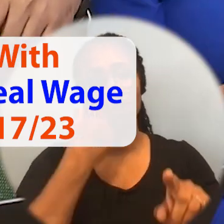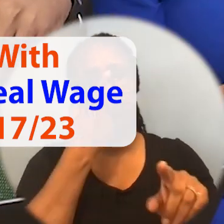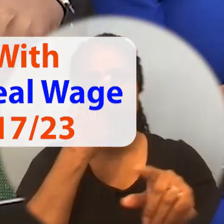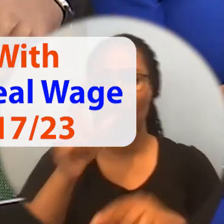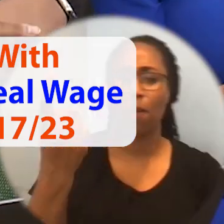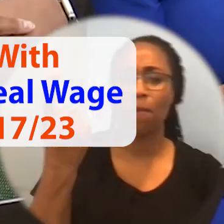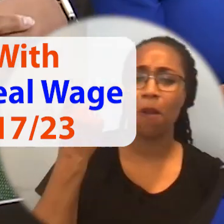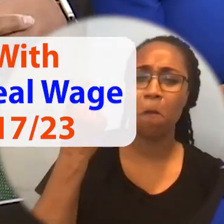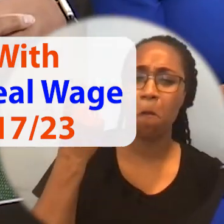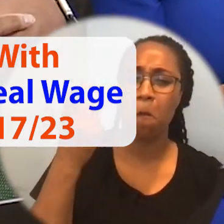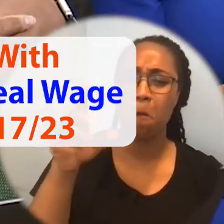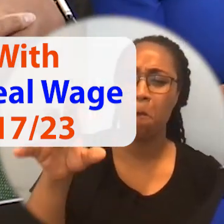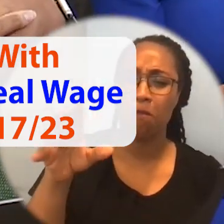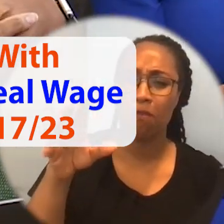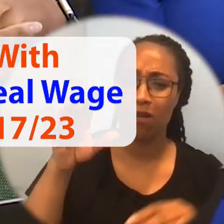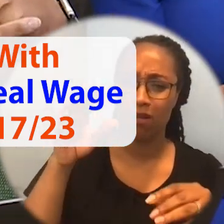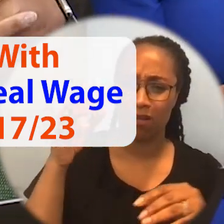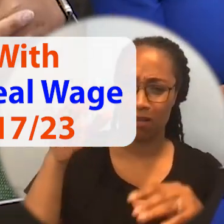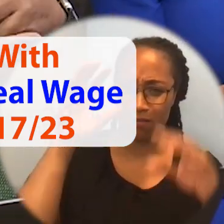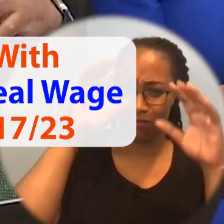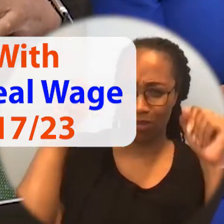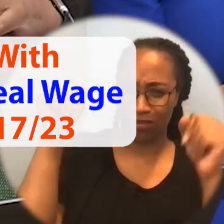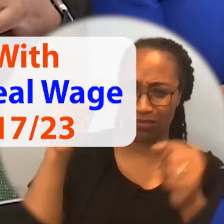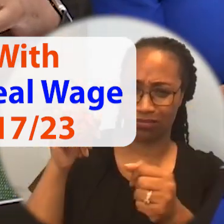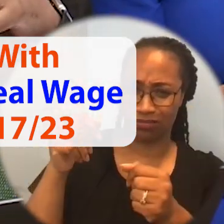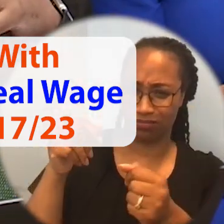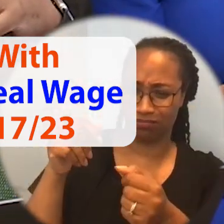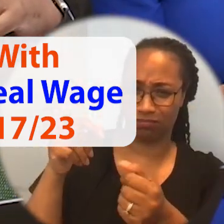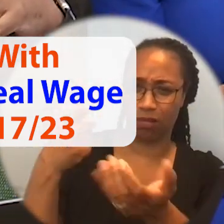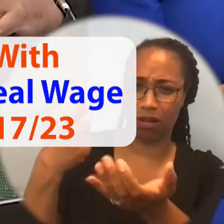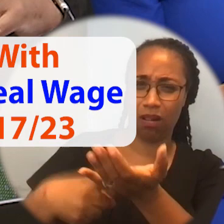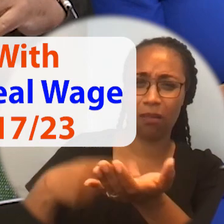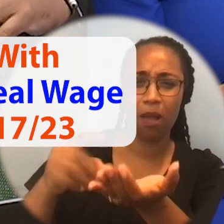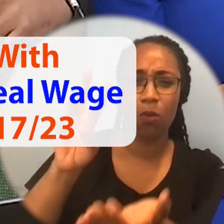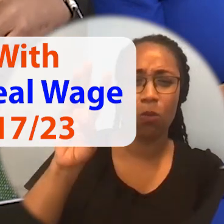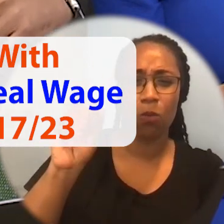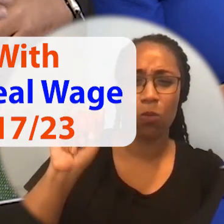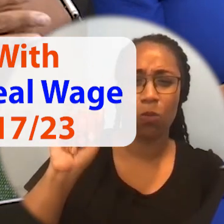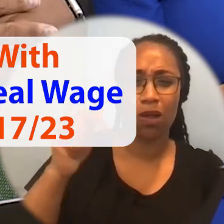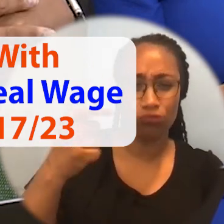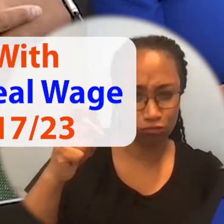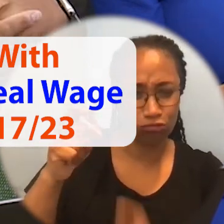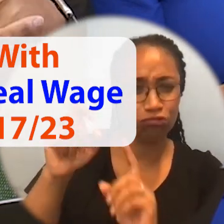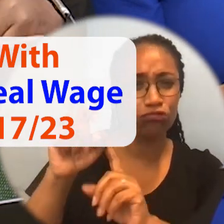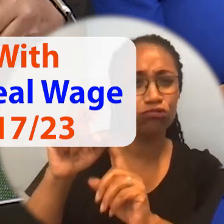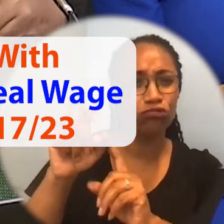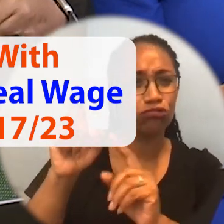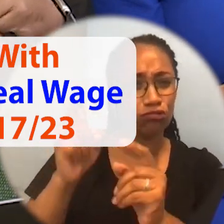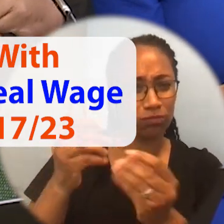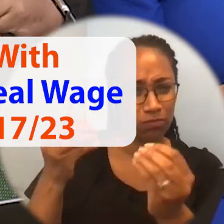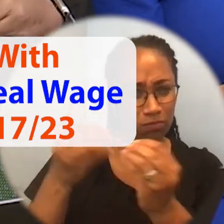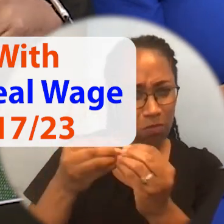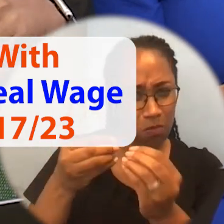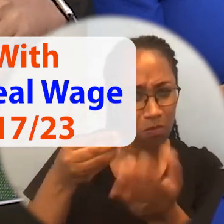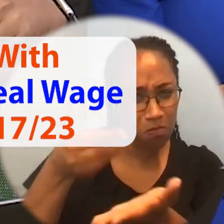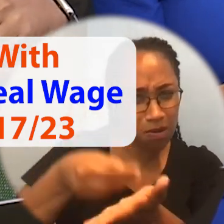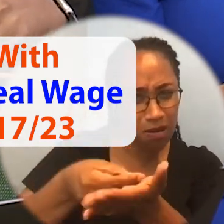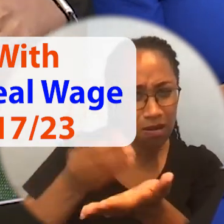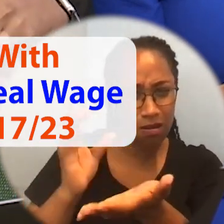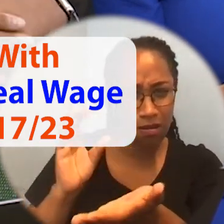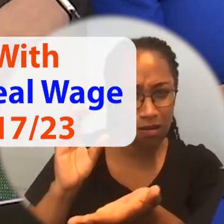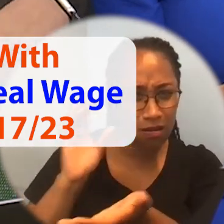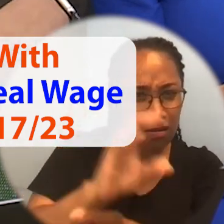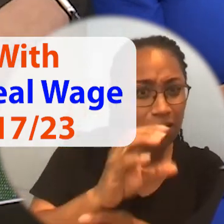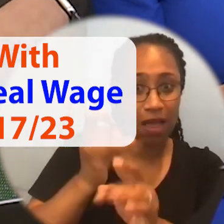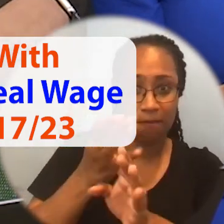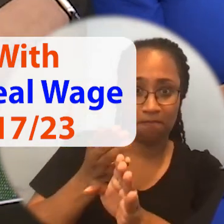had a tweet out last night saying that real wages for the average American worker are higher than they were before the pandemic. That tweet